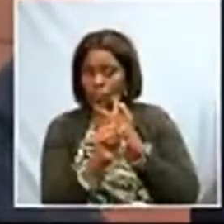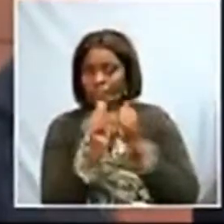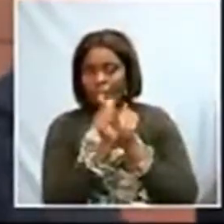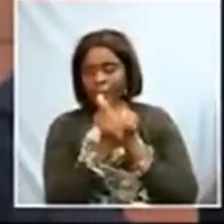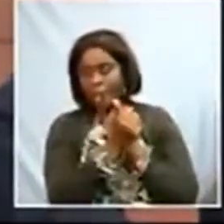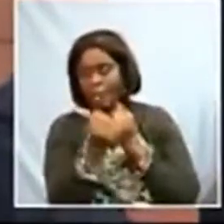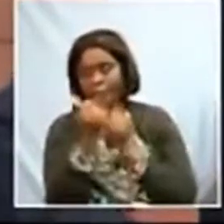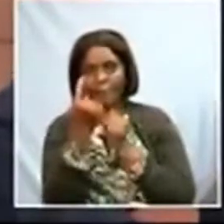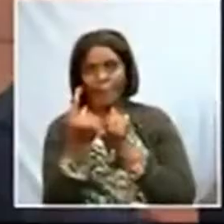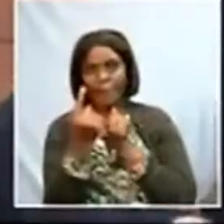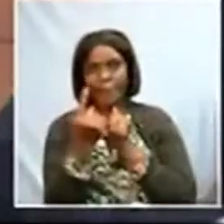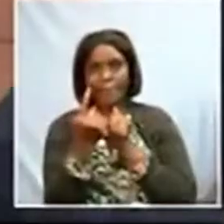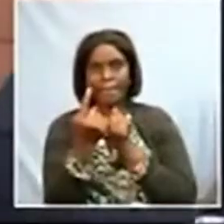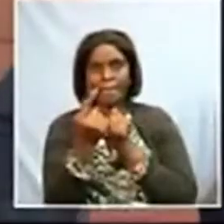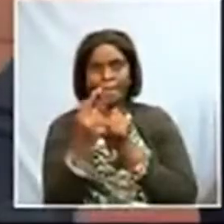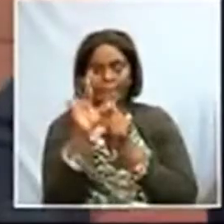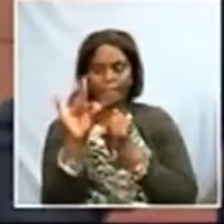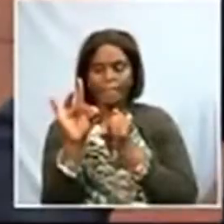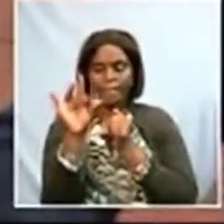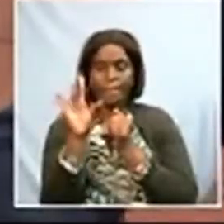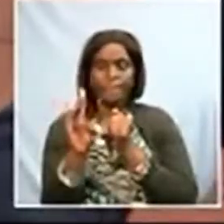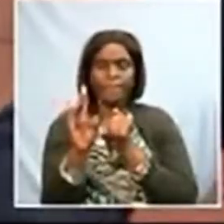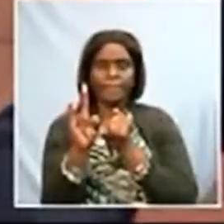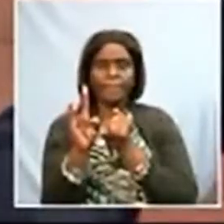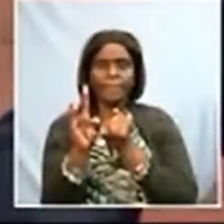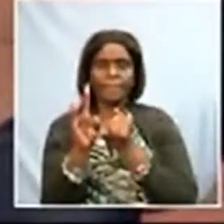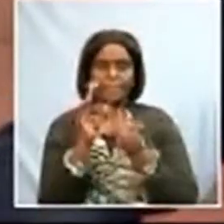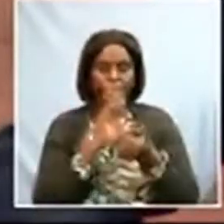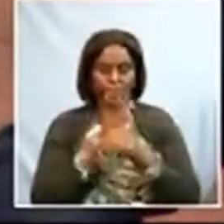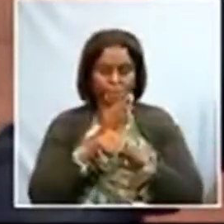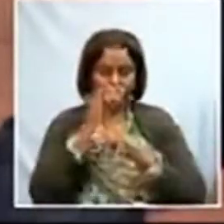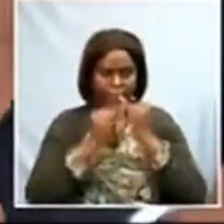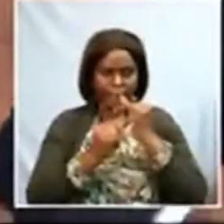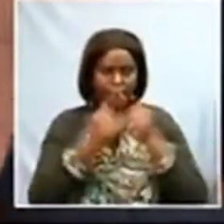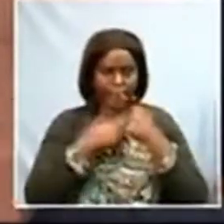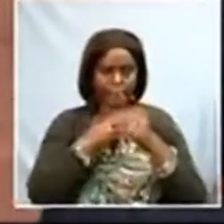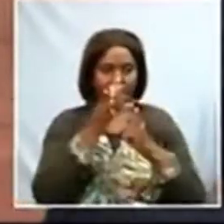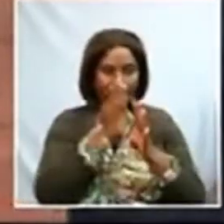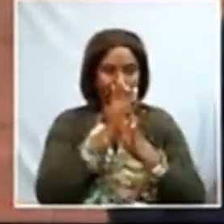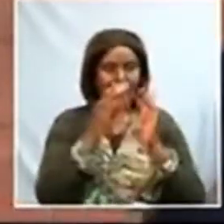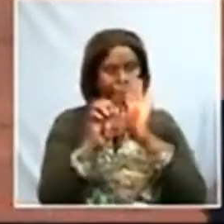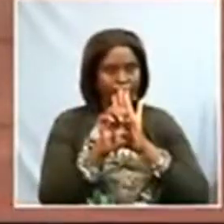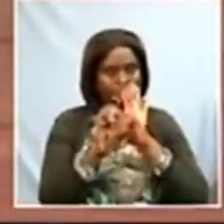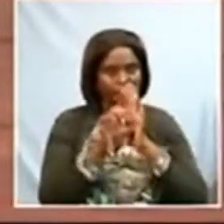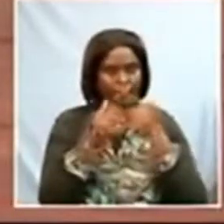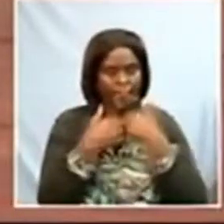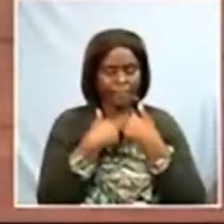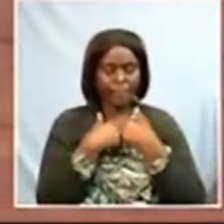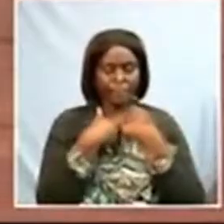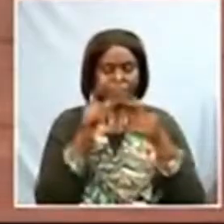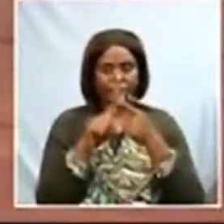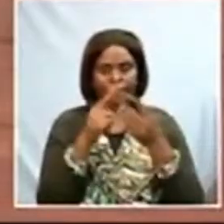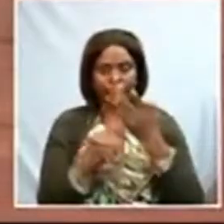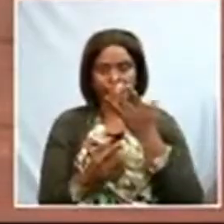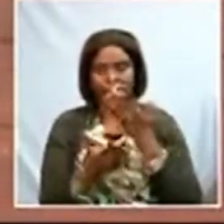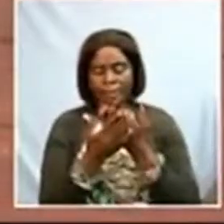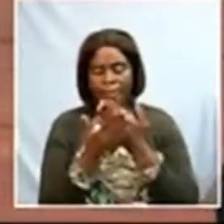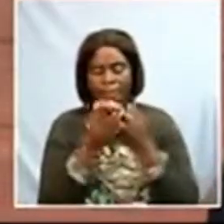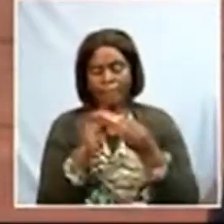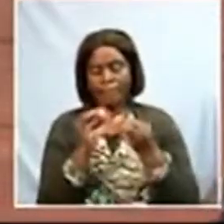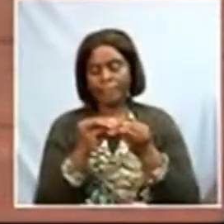other one 87. Then they've actually referred us to Appendix